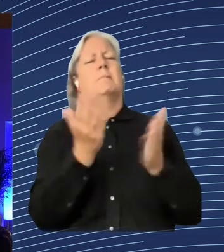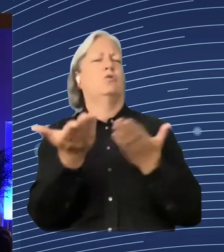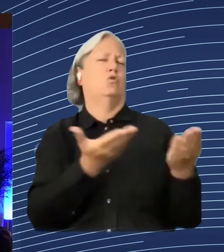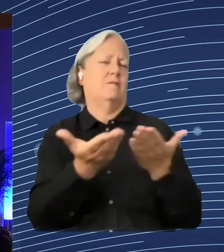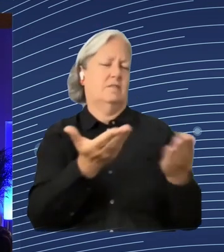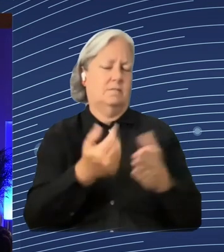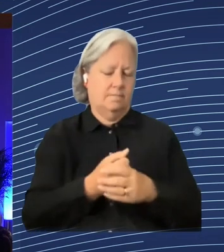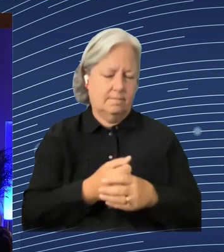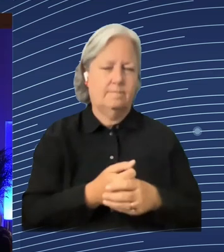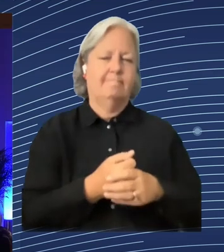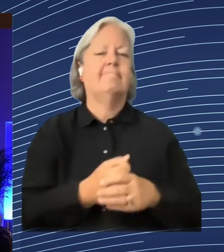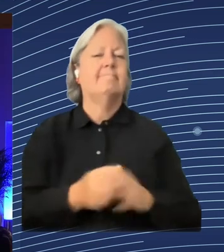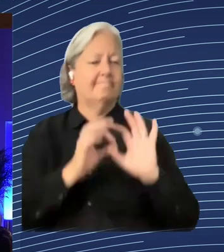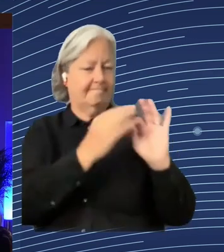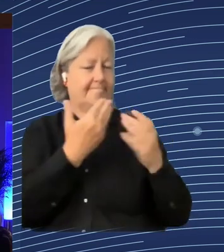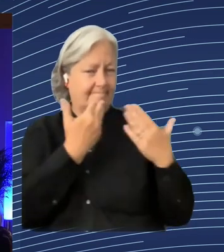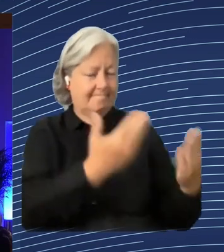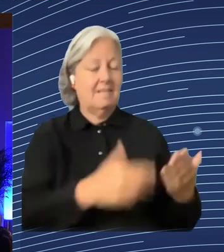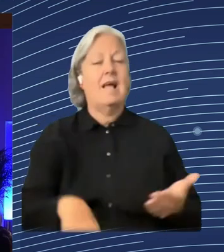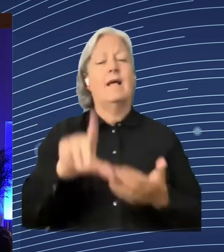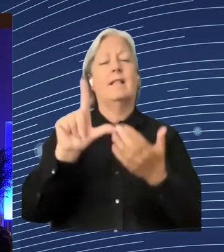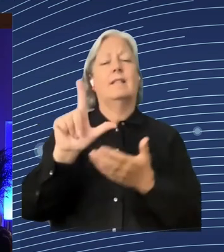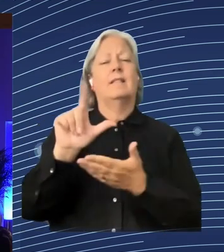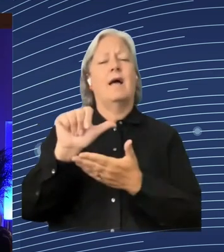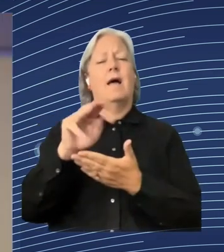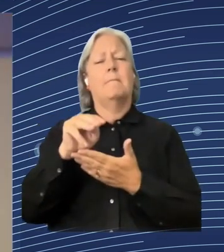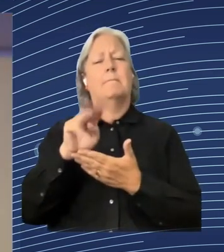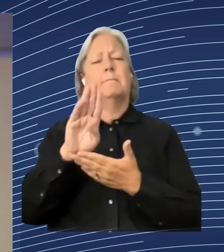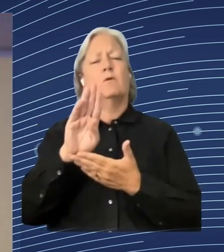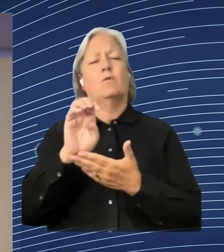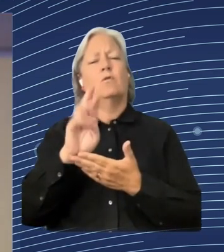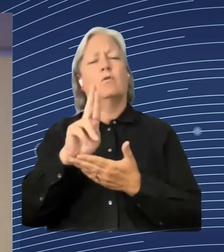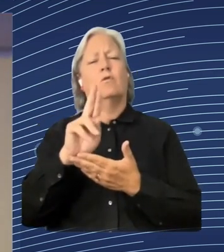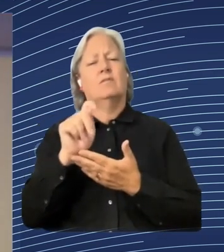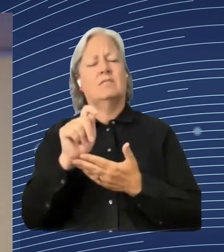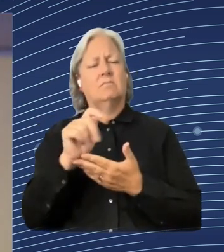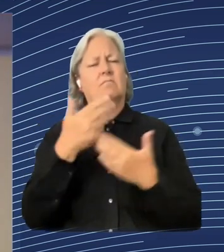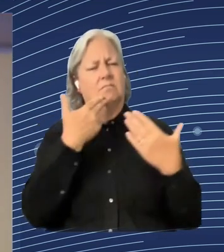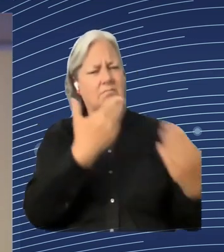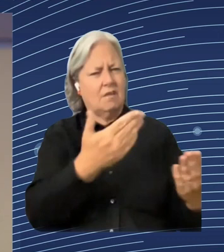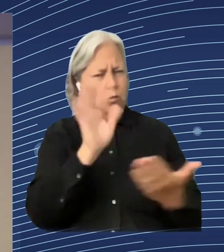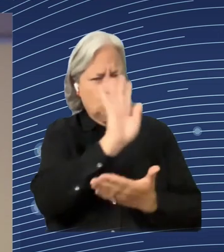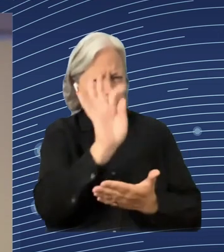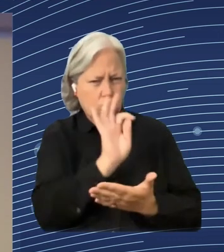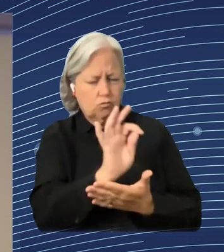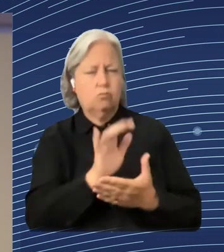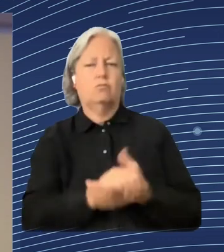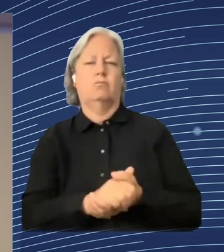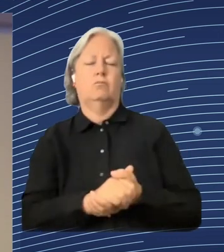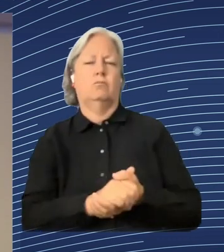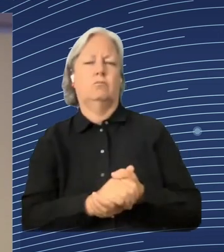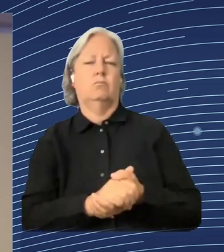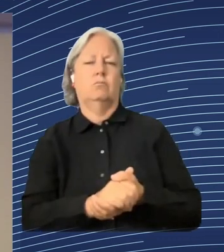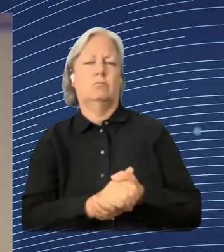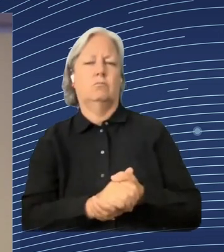Yes, thank you, Lambert, for your comment and your question. I think yes, that's the